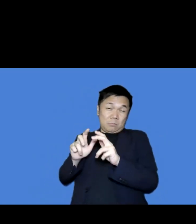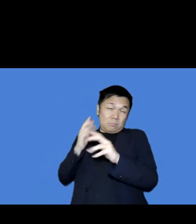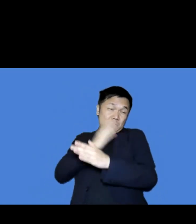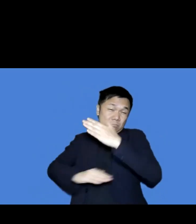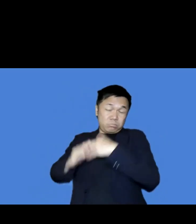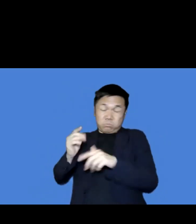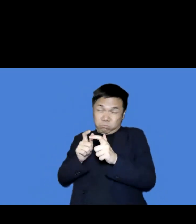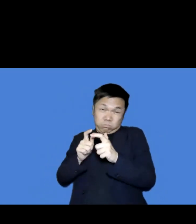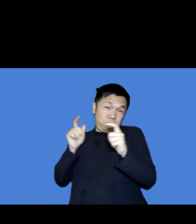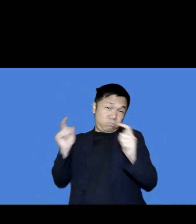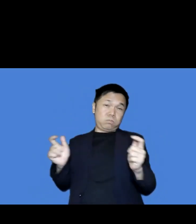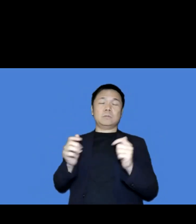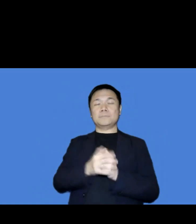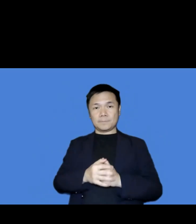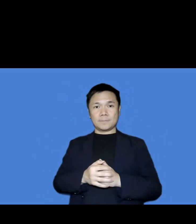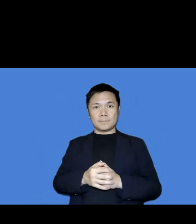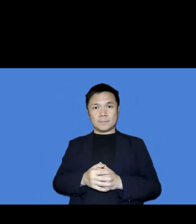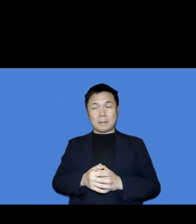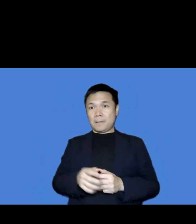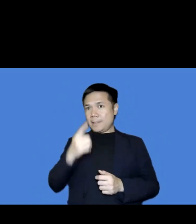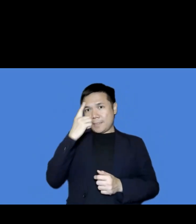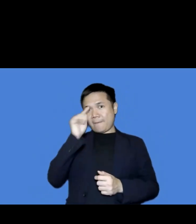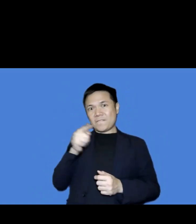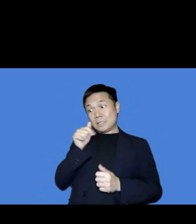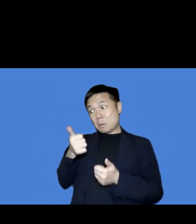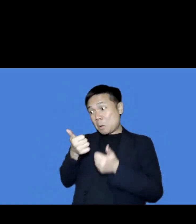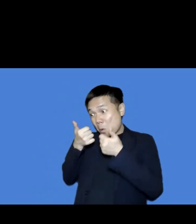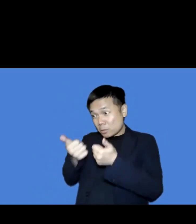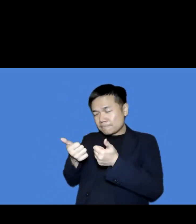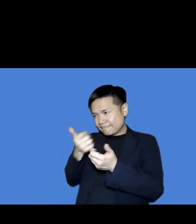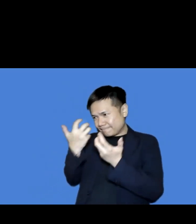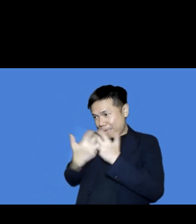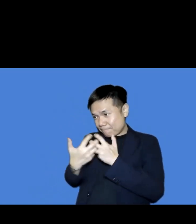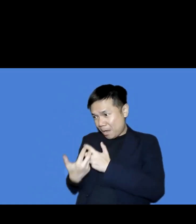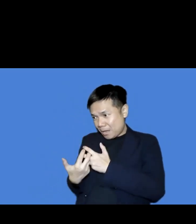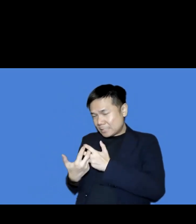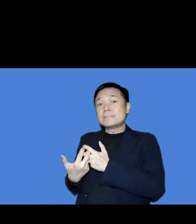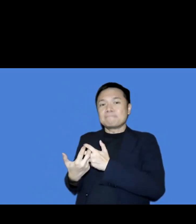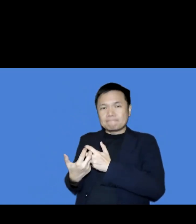is addressed, we cannot think of real progress. Thank you.